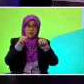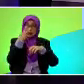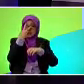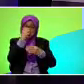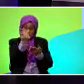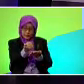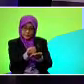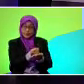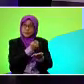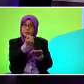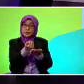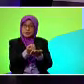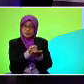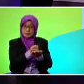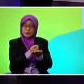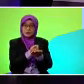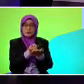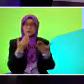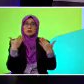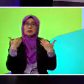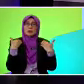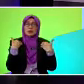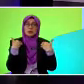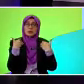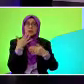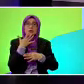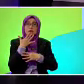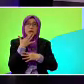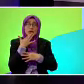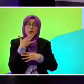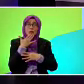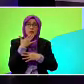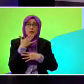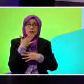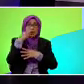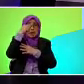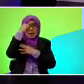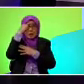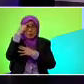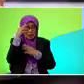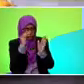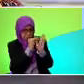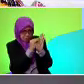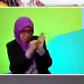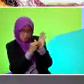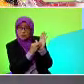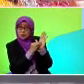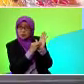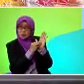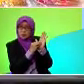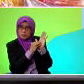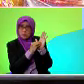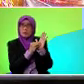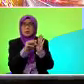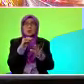you can see this is a lot of moles. Look at that mango. There are black spots on it, and that is